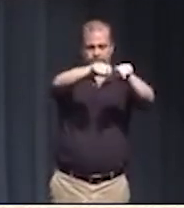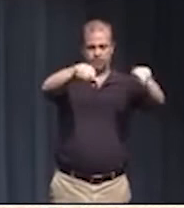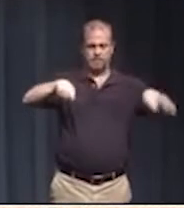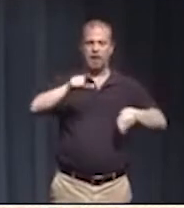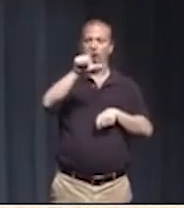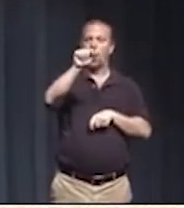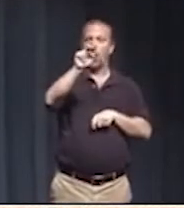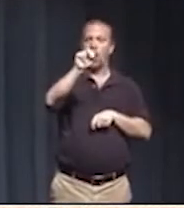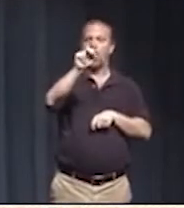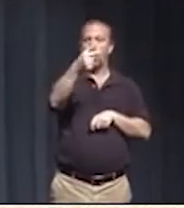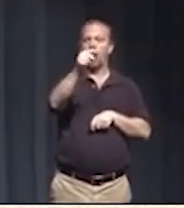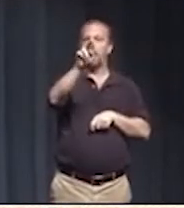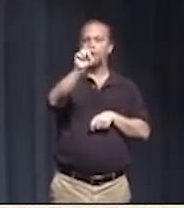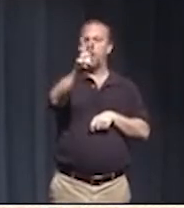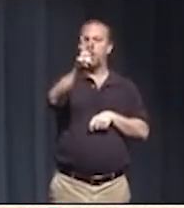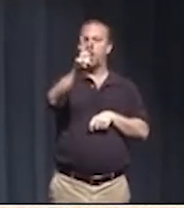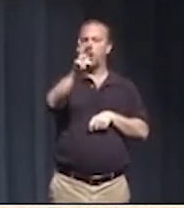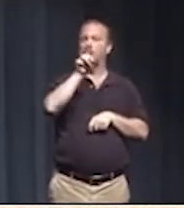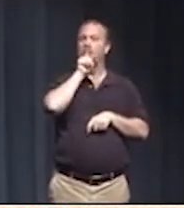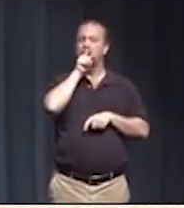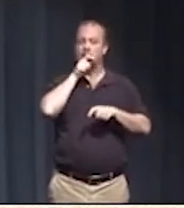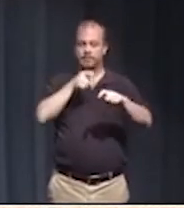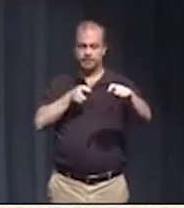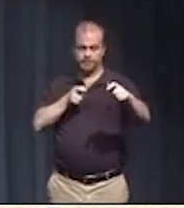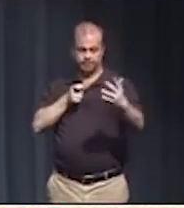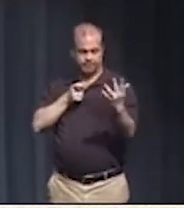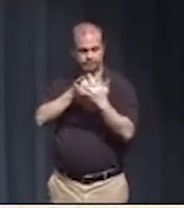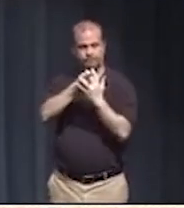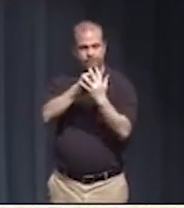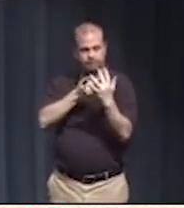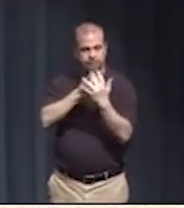The longbow was a weapon that could actually shoot through plate armor.